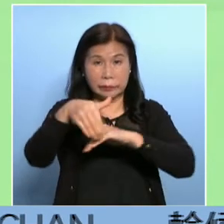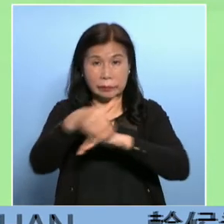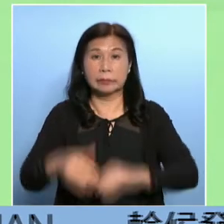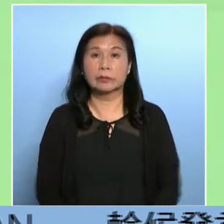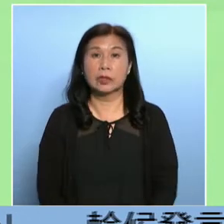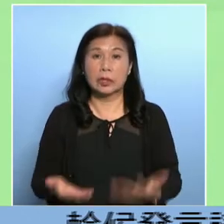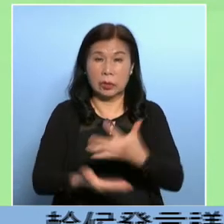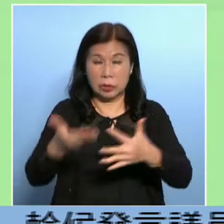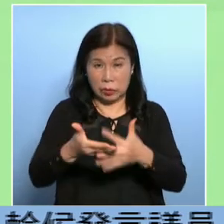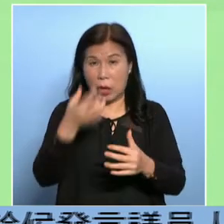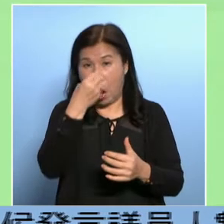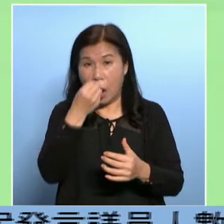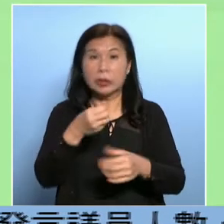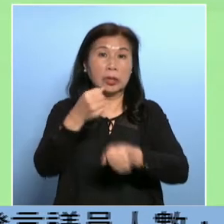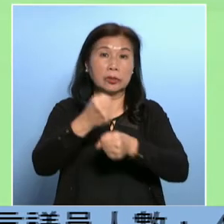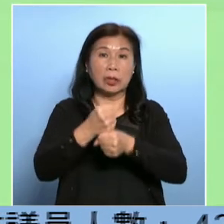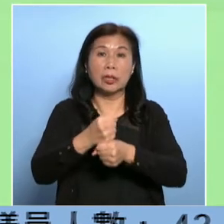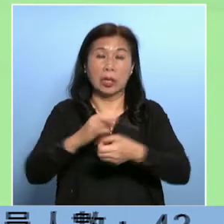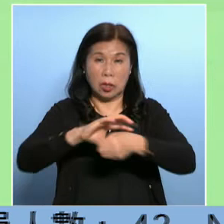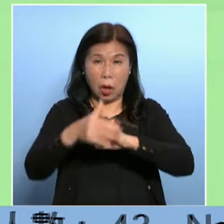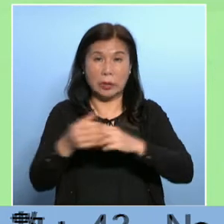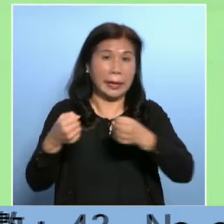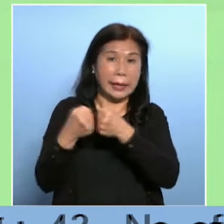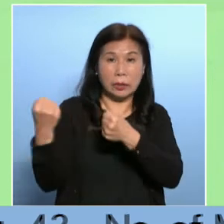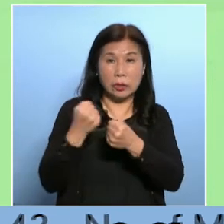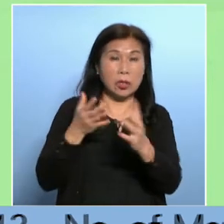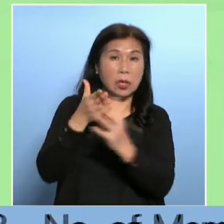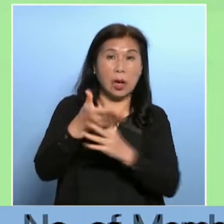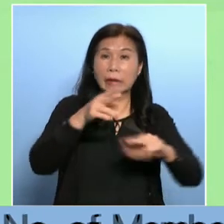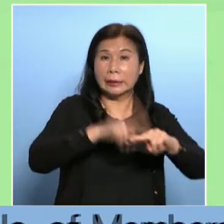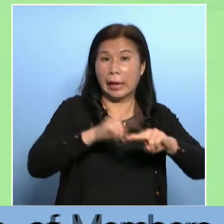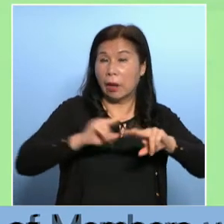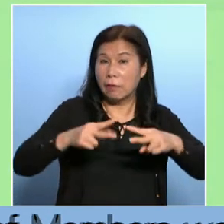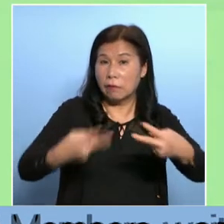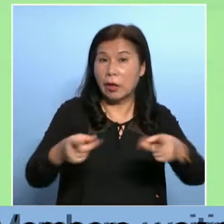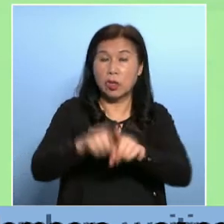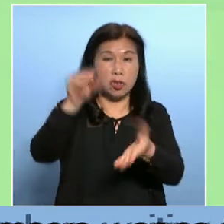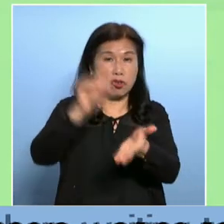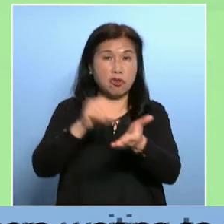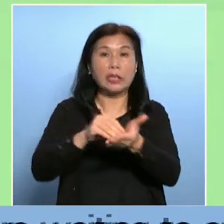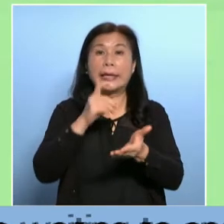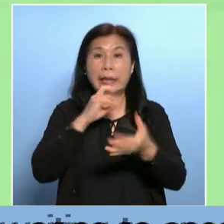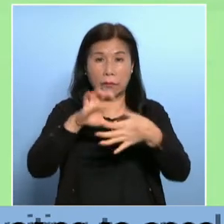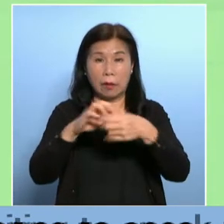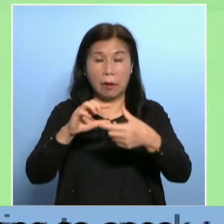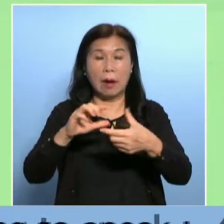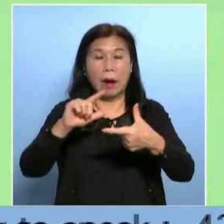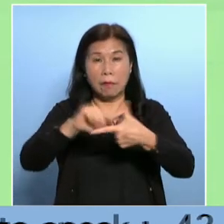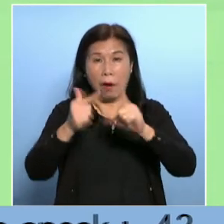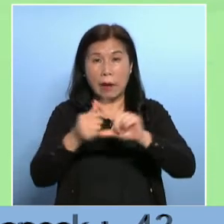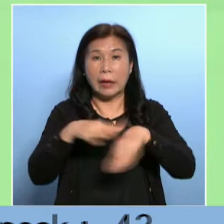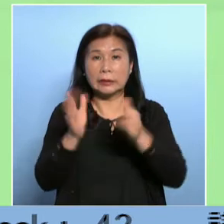and housing issues, and as well as enhancing our international competitiveness and integrated our